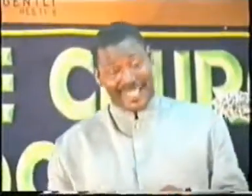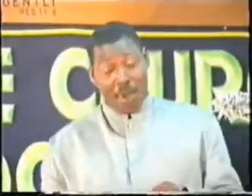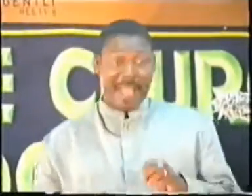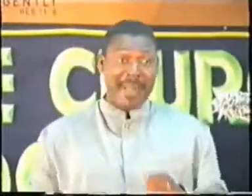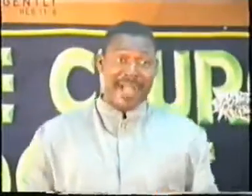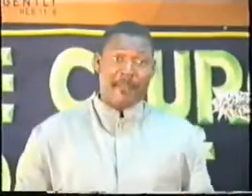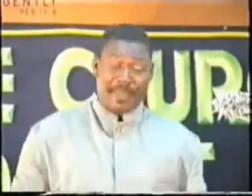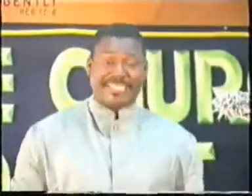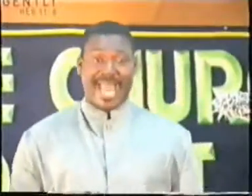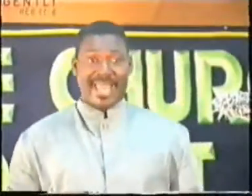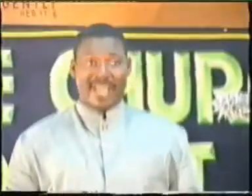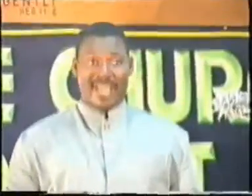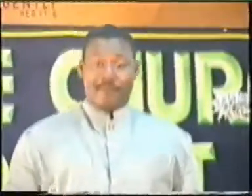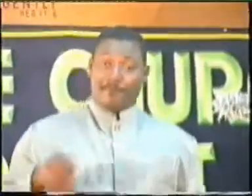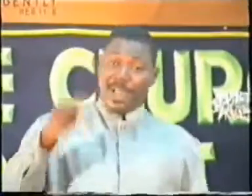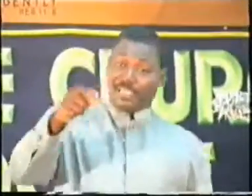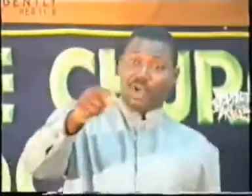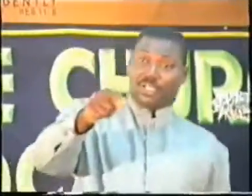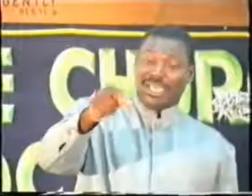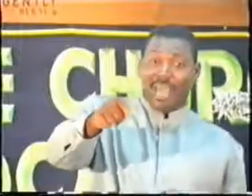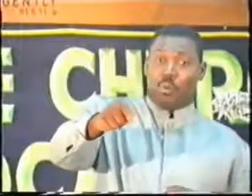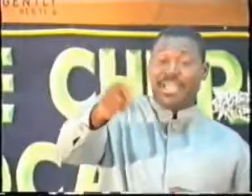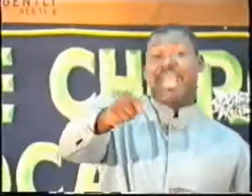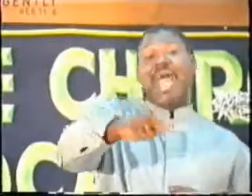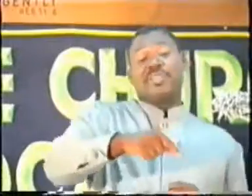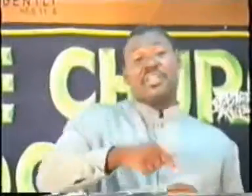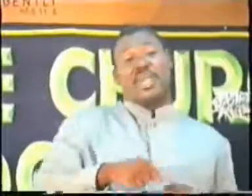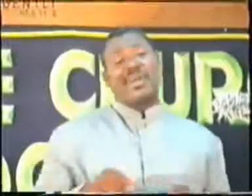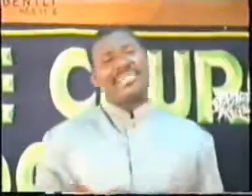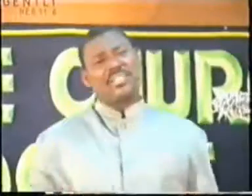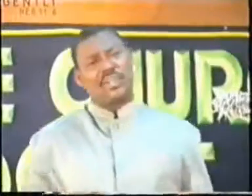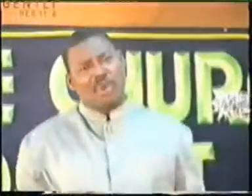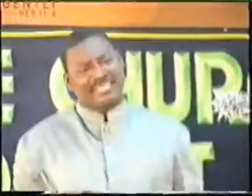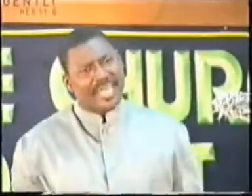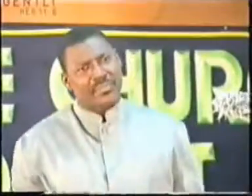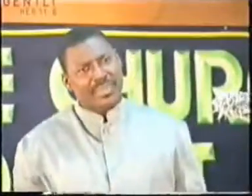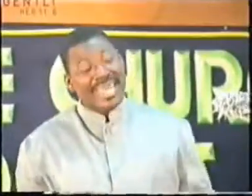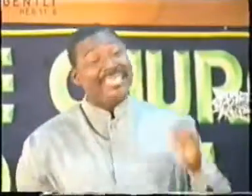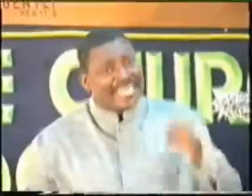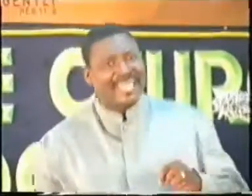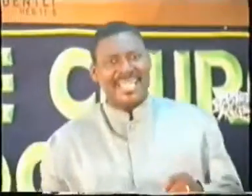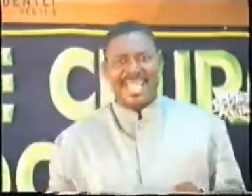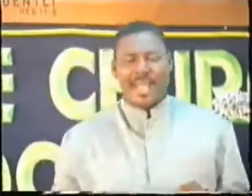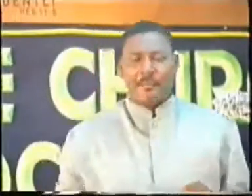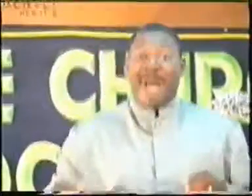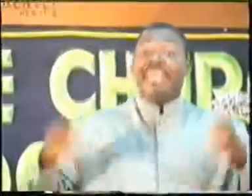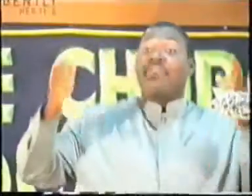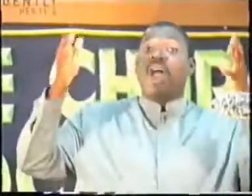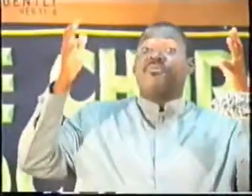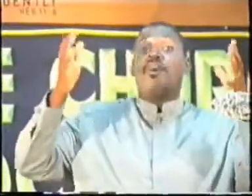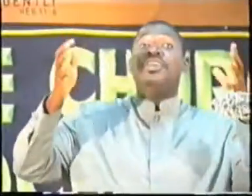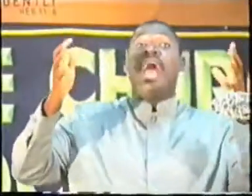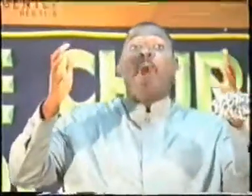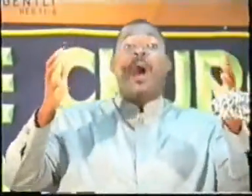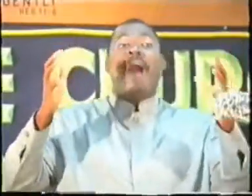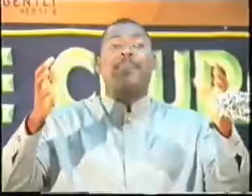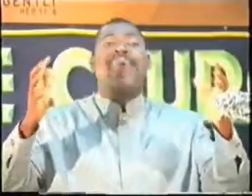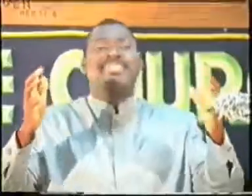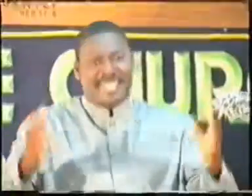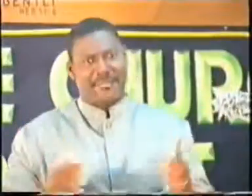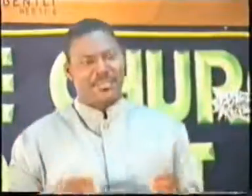36. Obama Peter Pentecost, and Dano, one year at your shell or Casachra once said, in tea, my Israel, one year